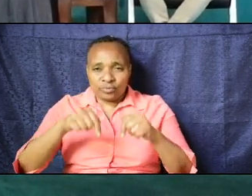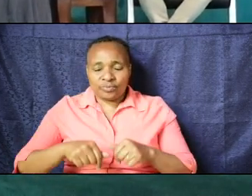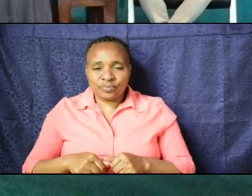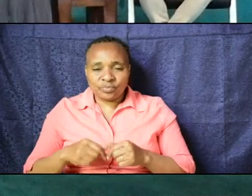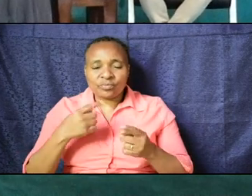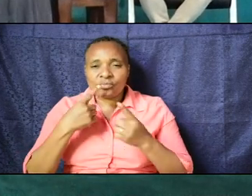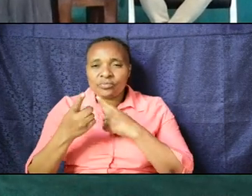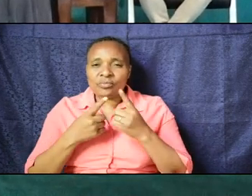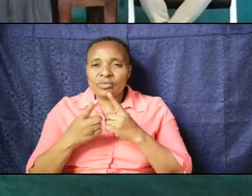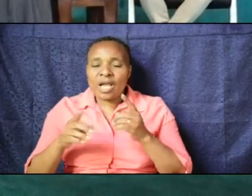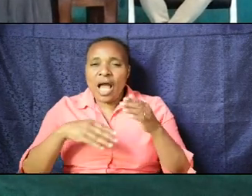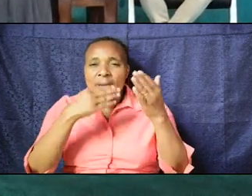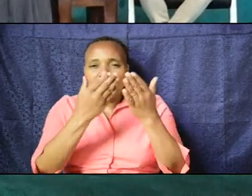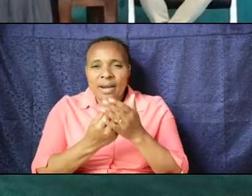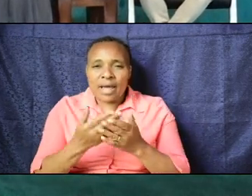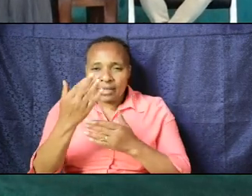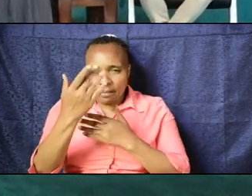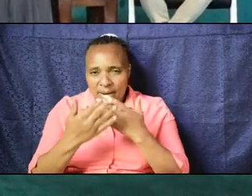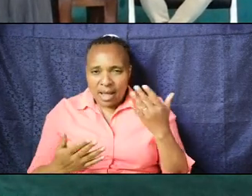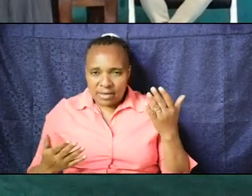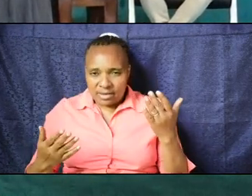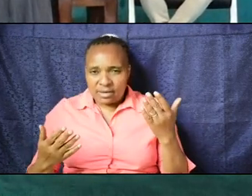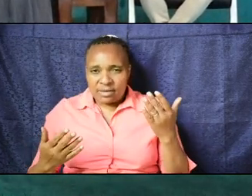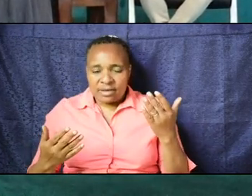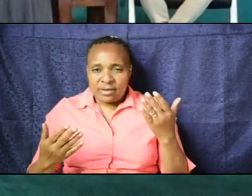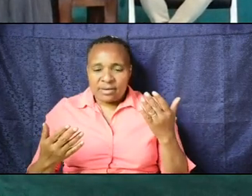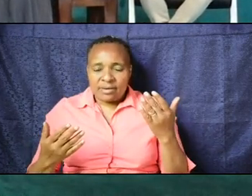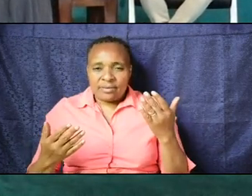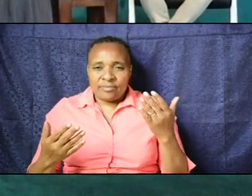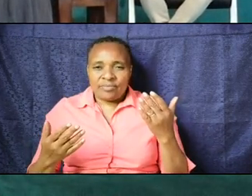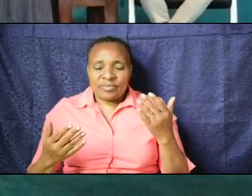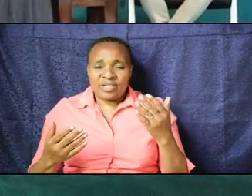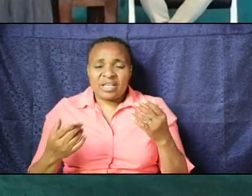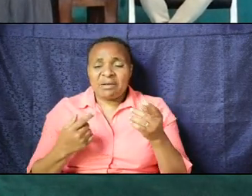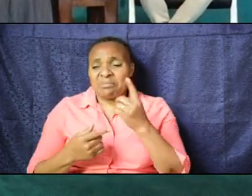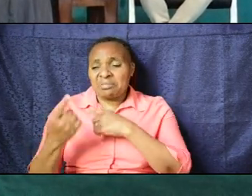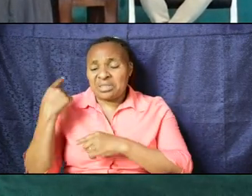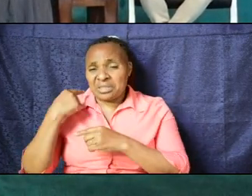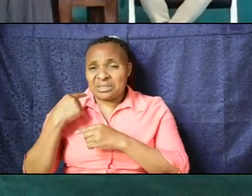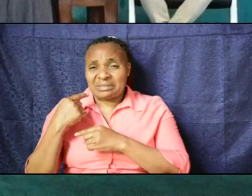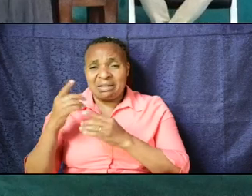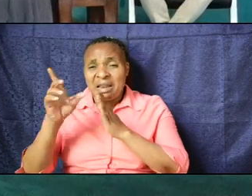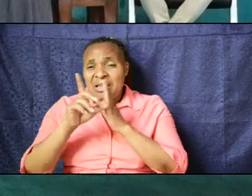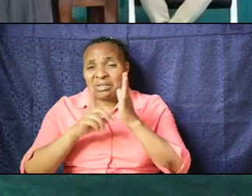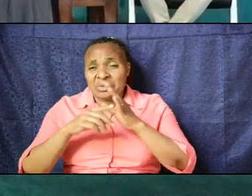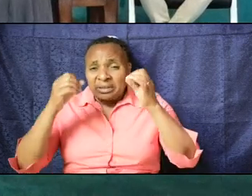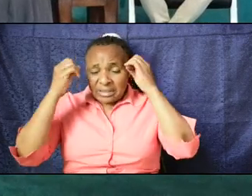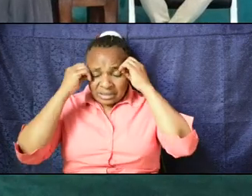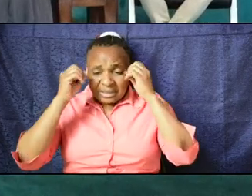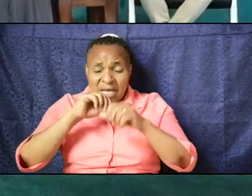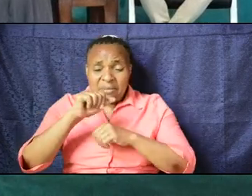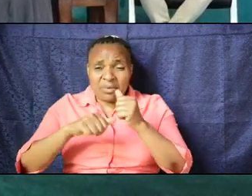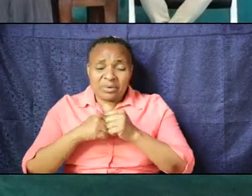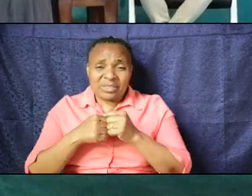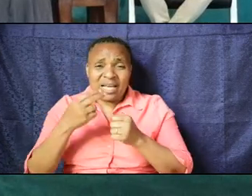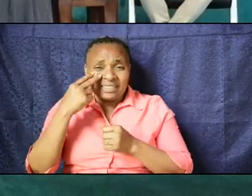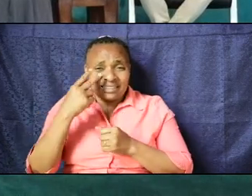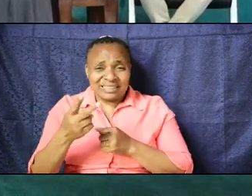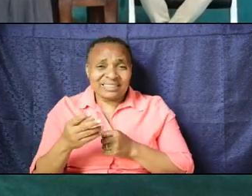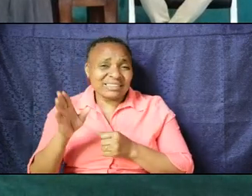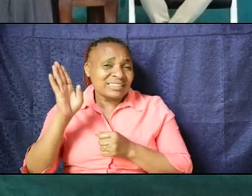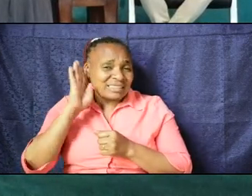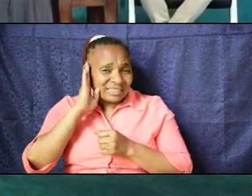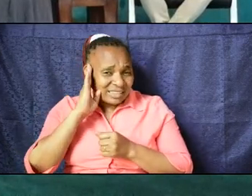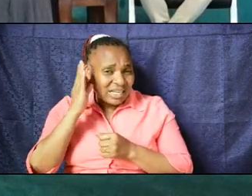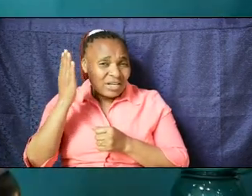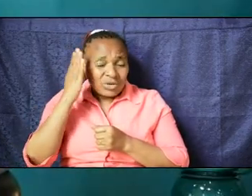we've been told, it's apply the blood. Apply the blood. The previous lesson we studied about, you know, I see, I hear, I